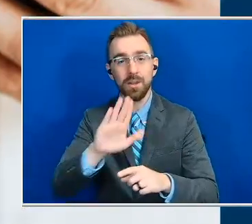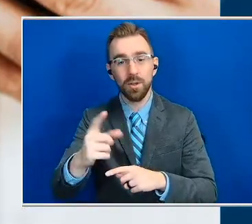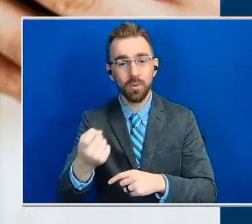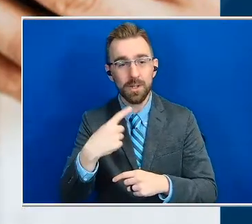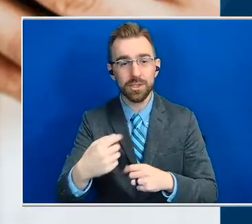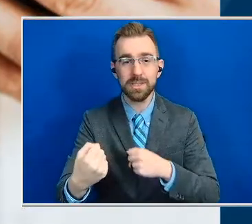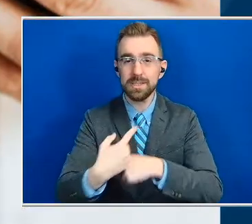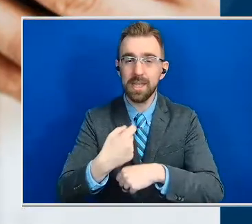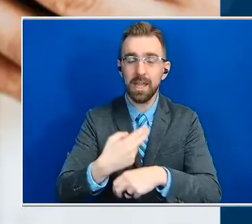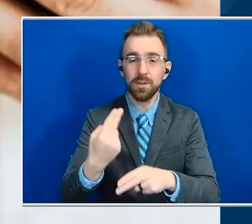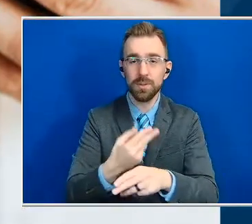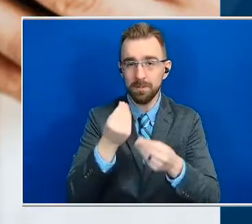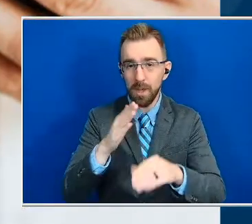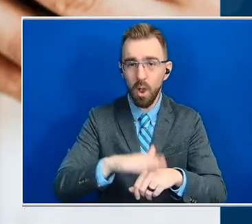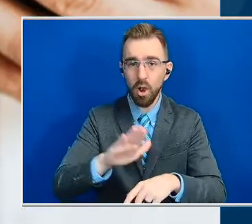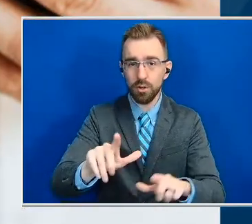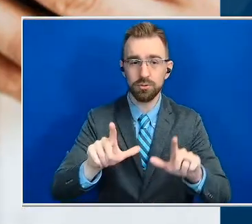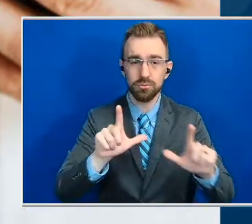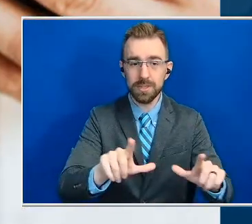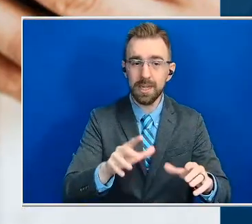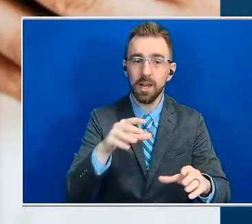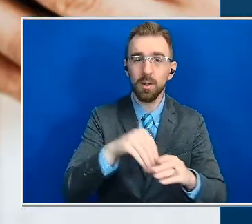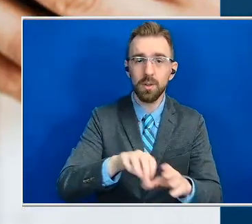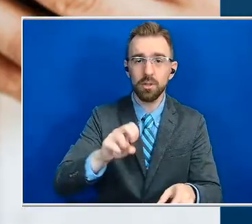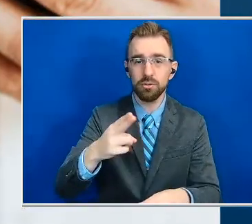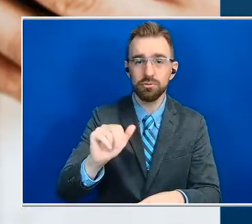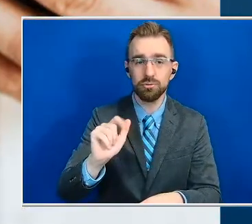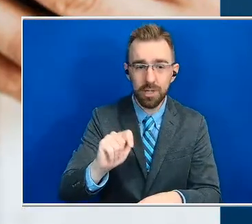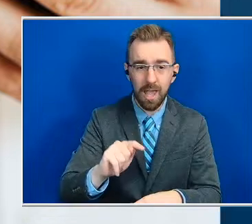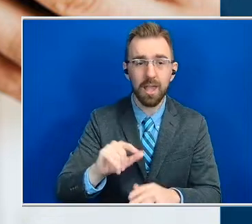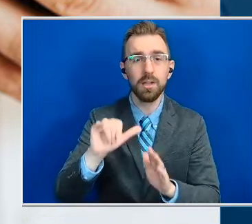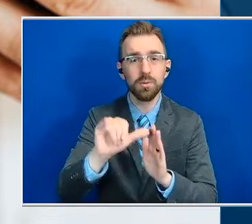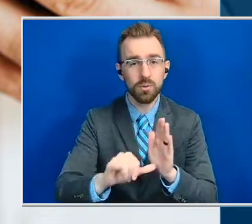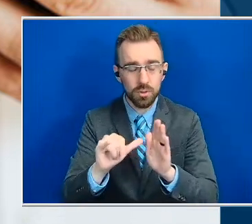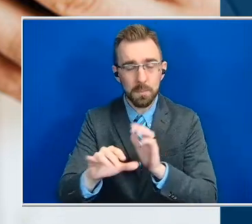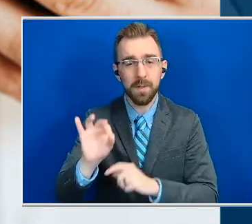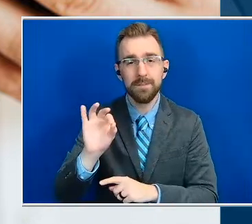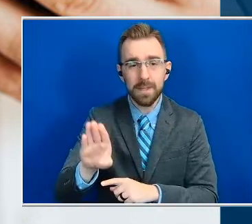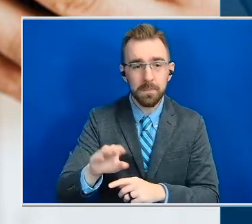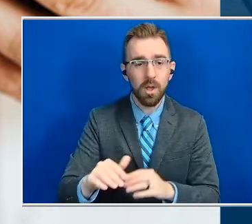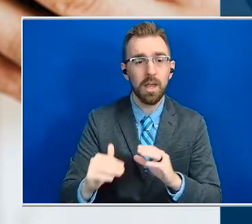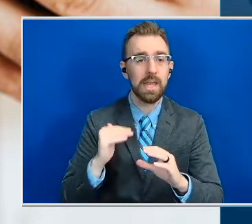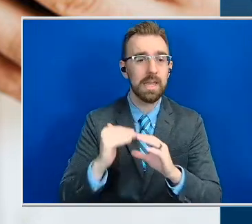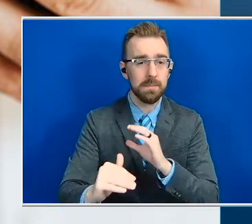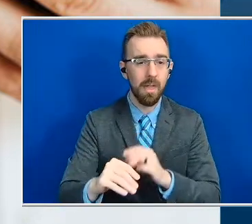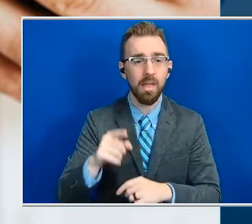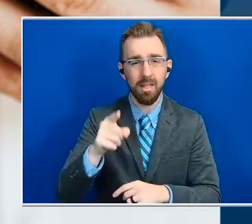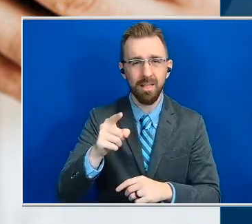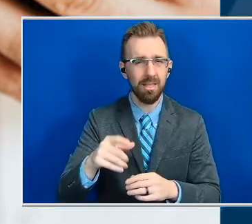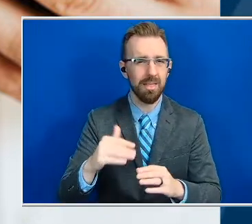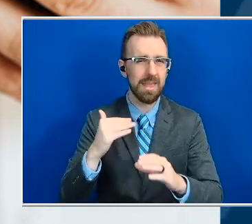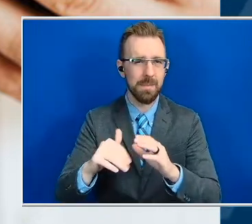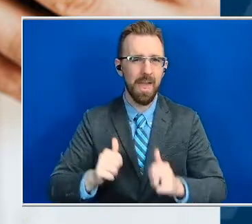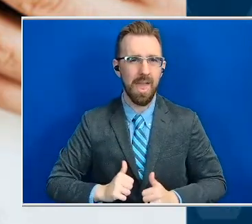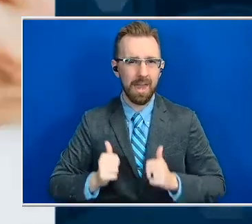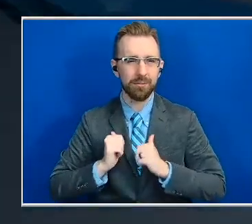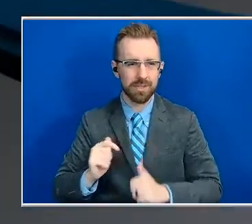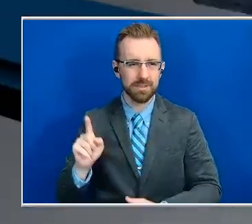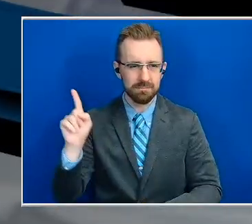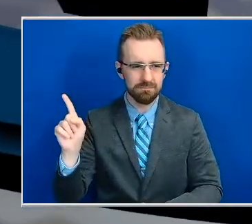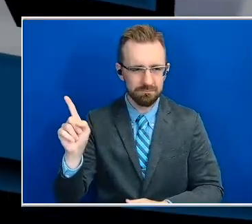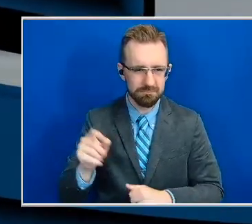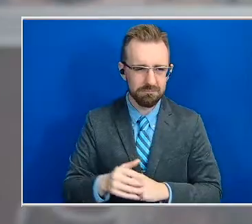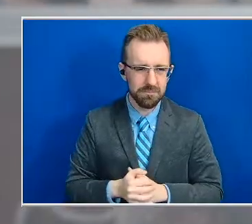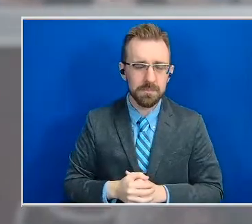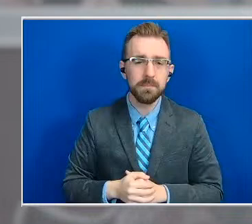on your screen. That includes the chat on YouTube or Facebook, or emailing the Medical News Network. We're going to check in with